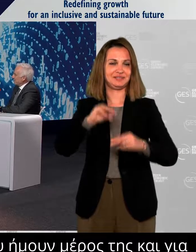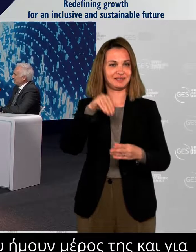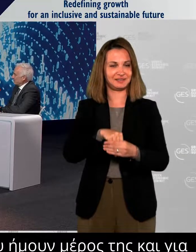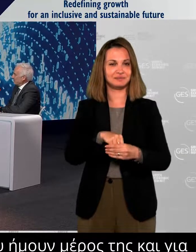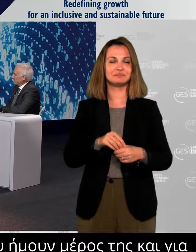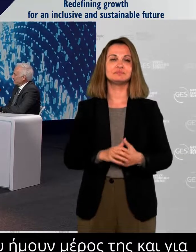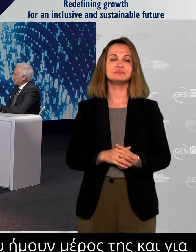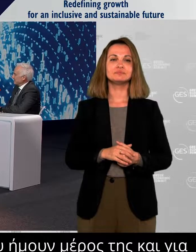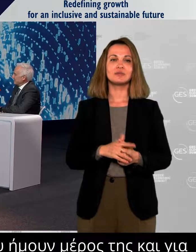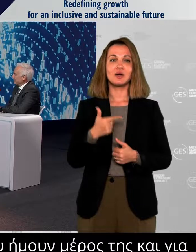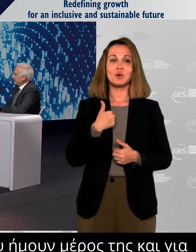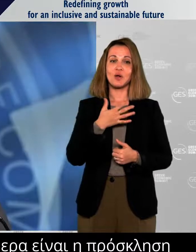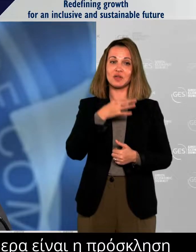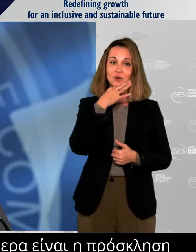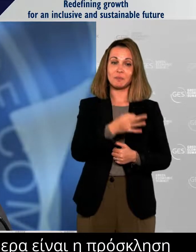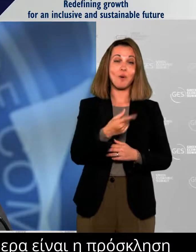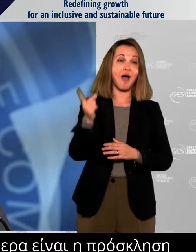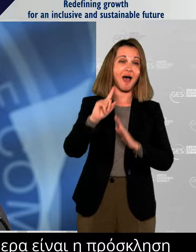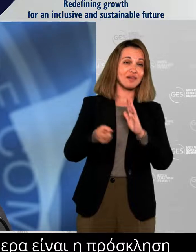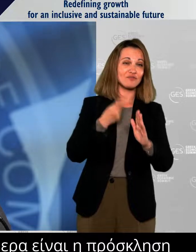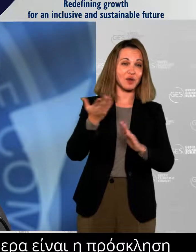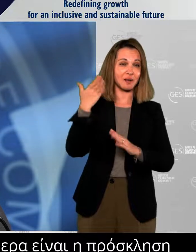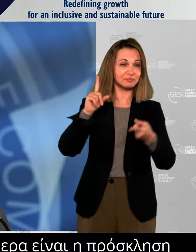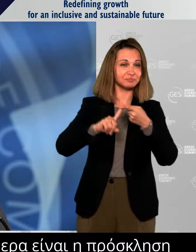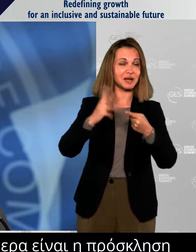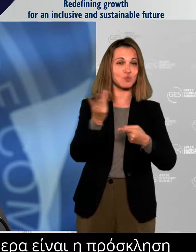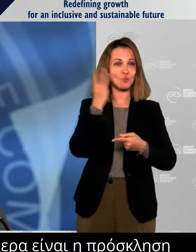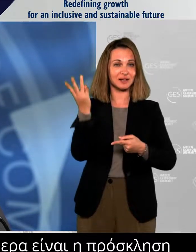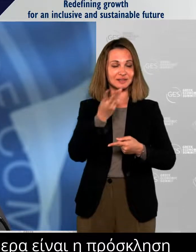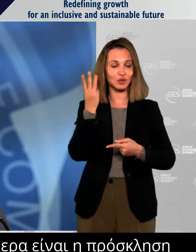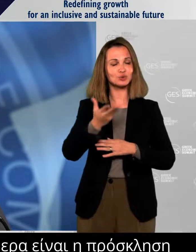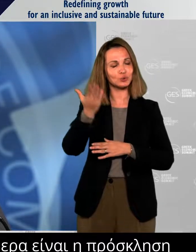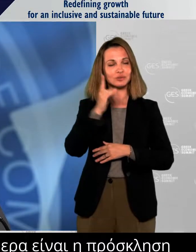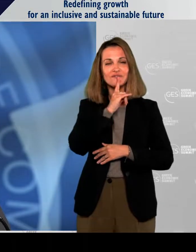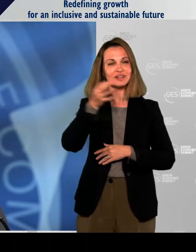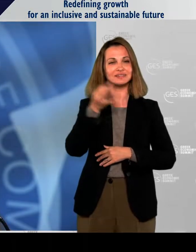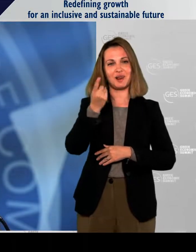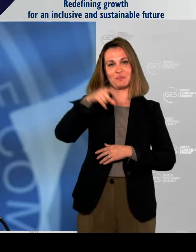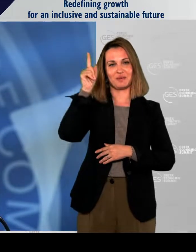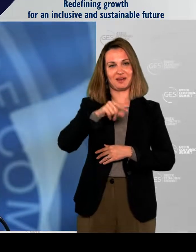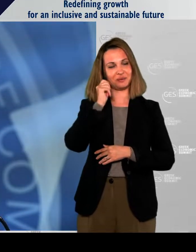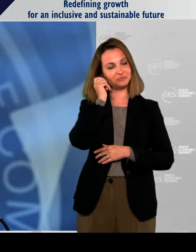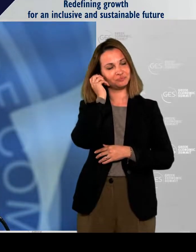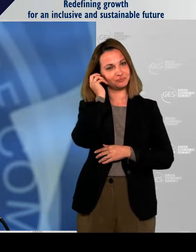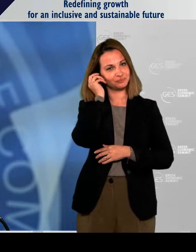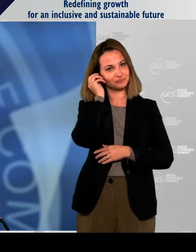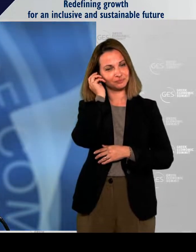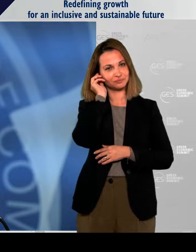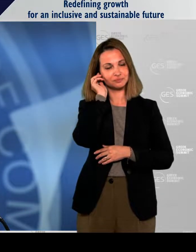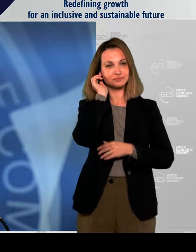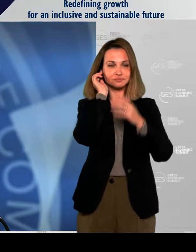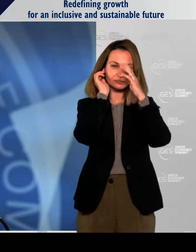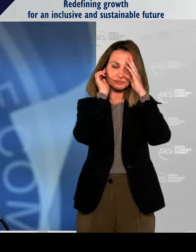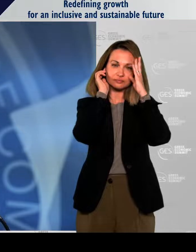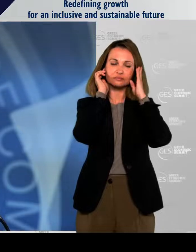that it was very nice and excellent event at the Thessaloniki. So, first of